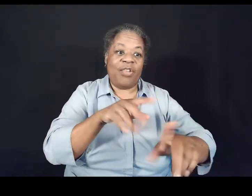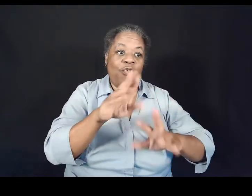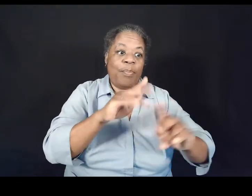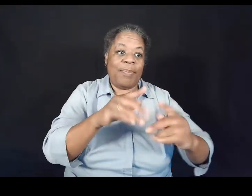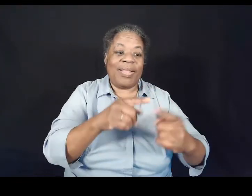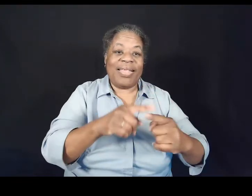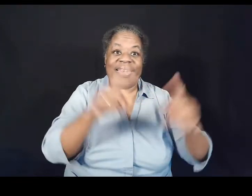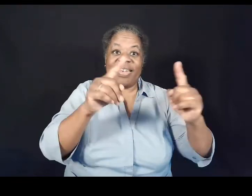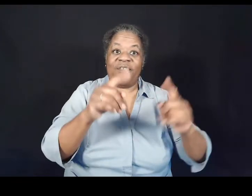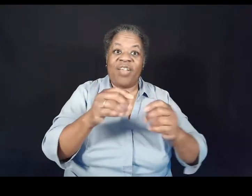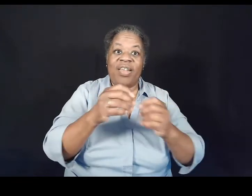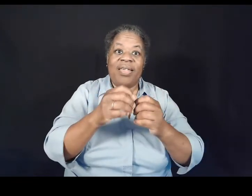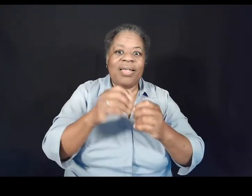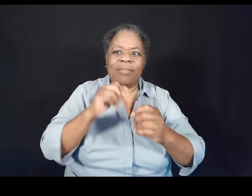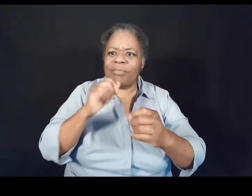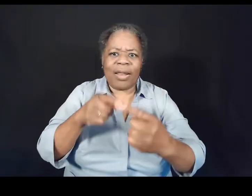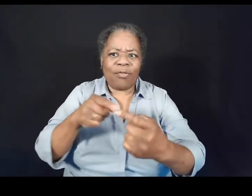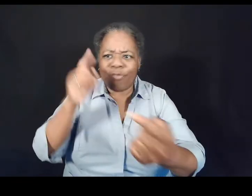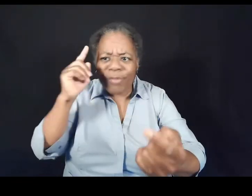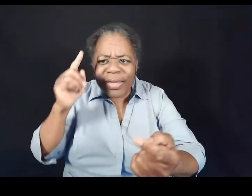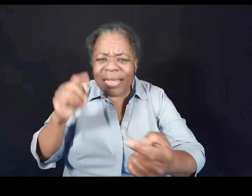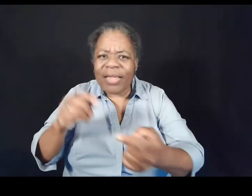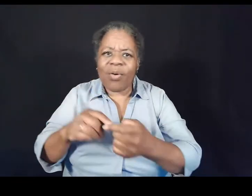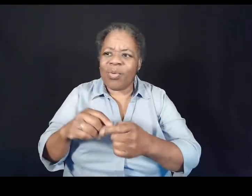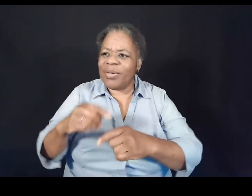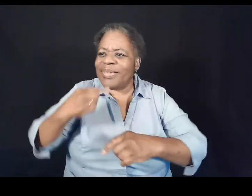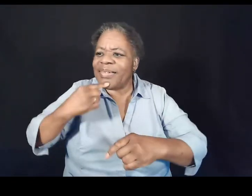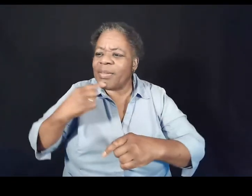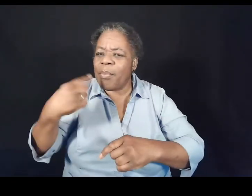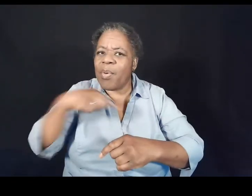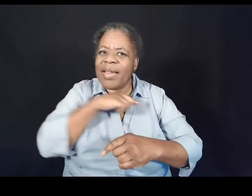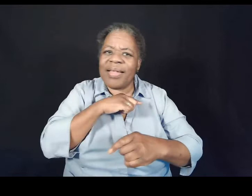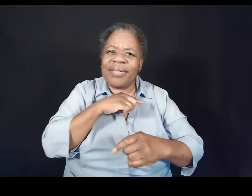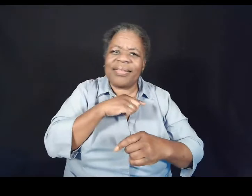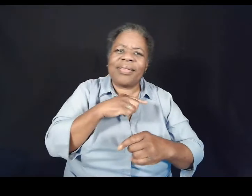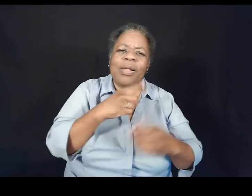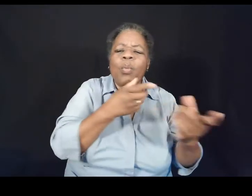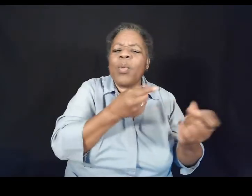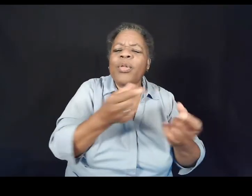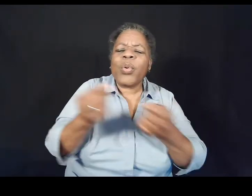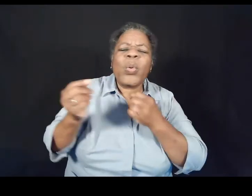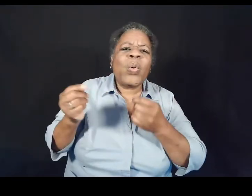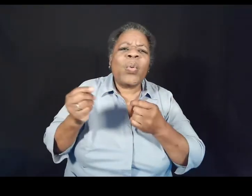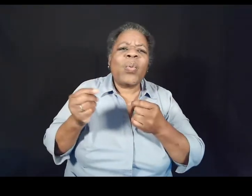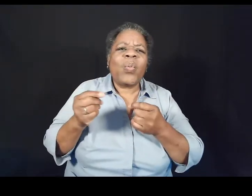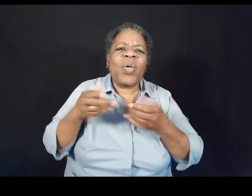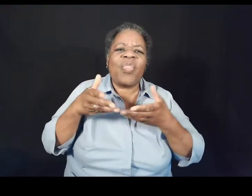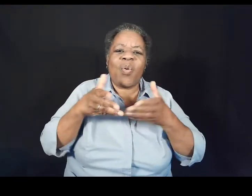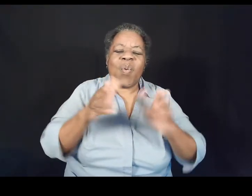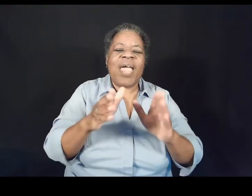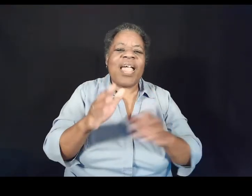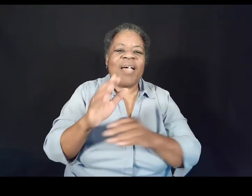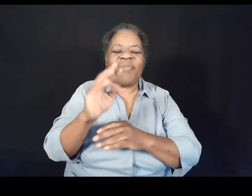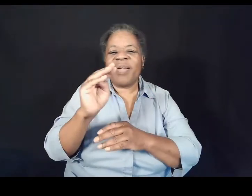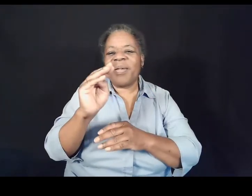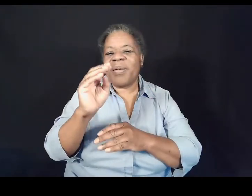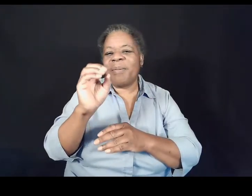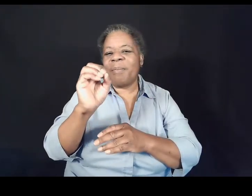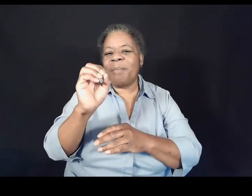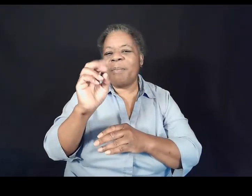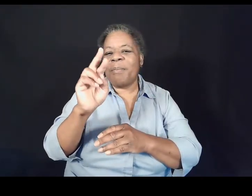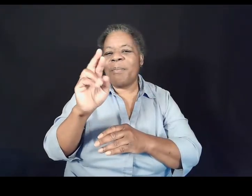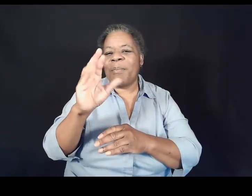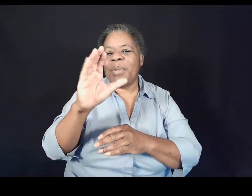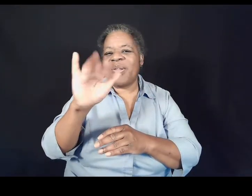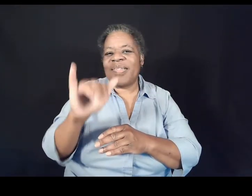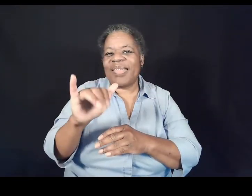who disagree with us, or who have disappointed us. It's the way of mercy. And he describes it in verses 12